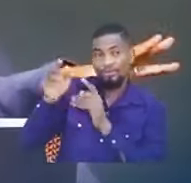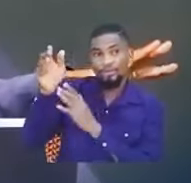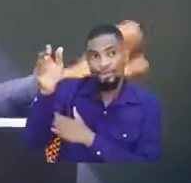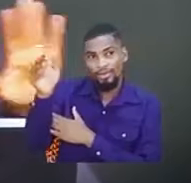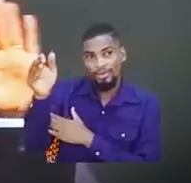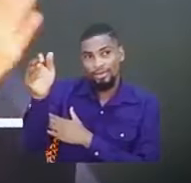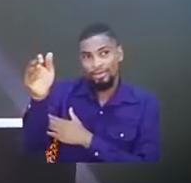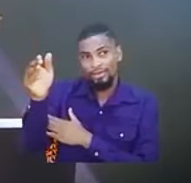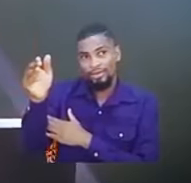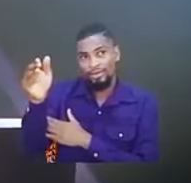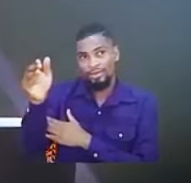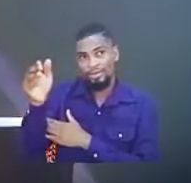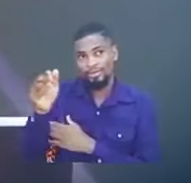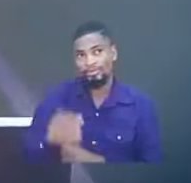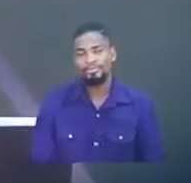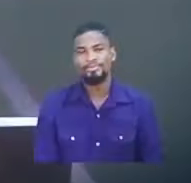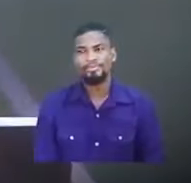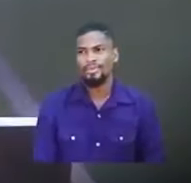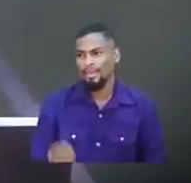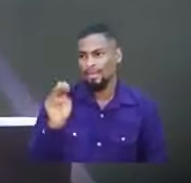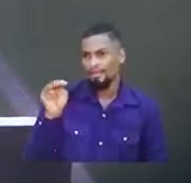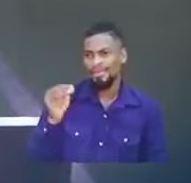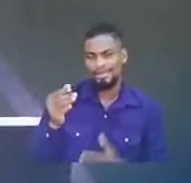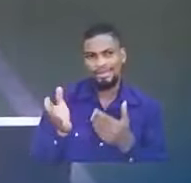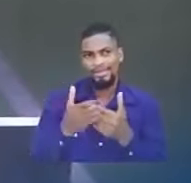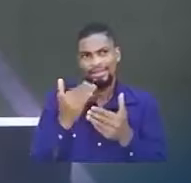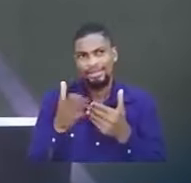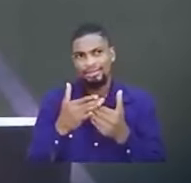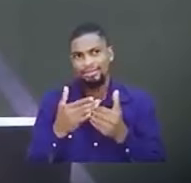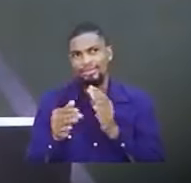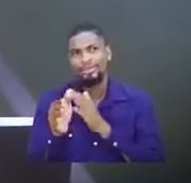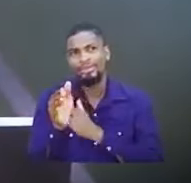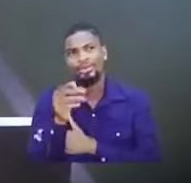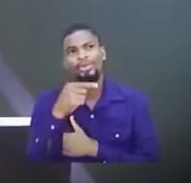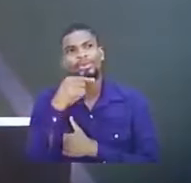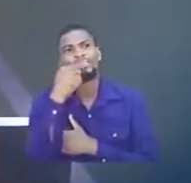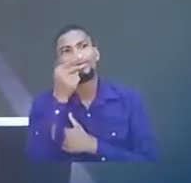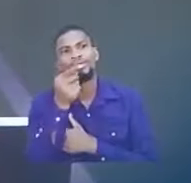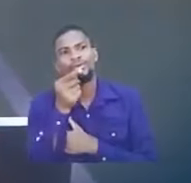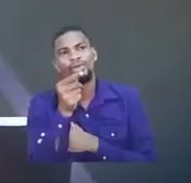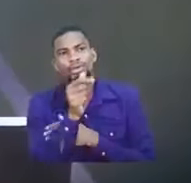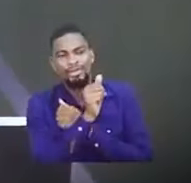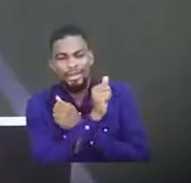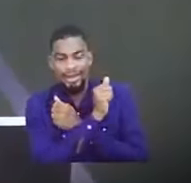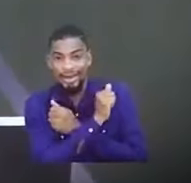the message. But the message was simple, and that God says that he loved a certain